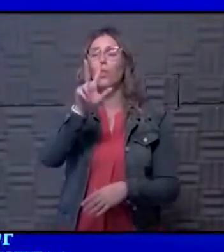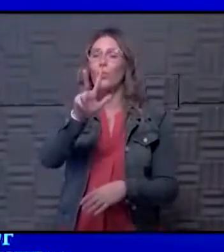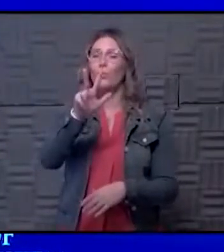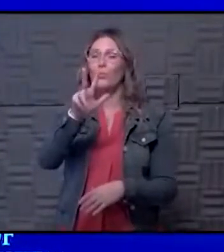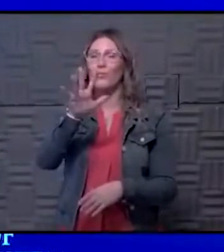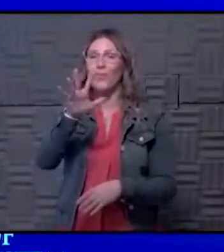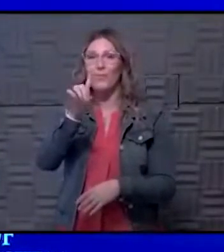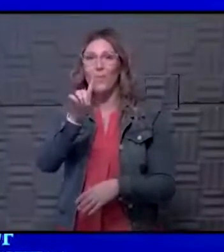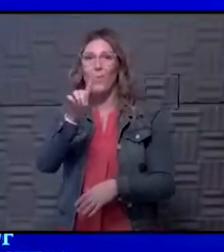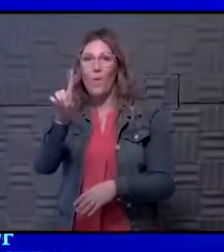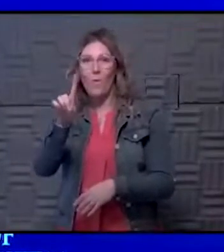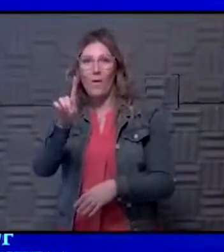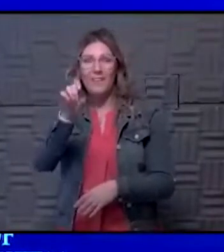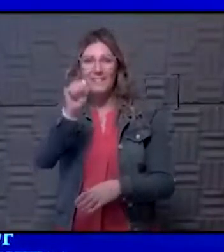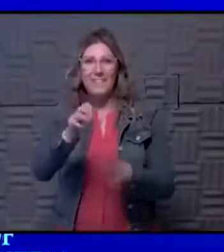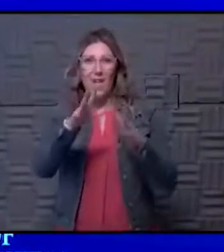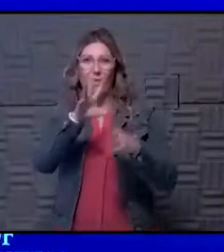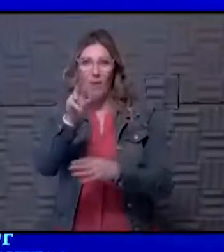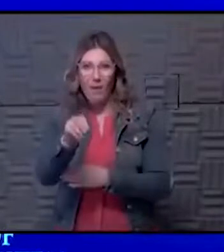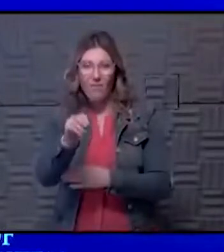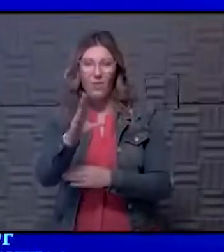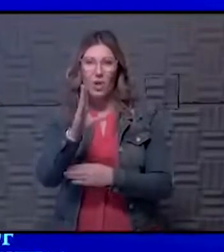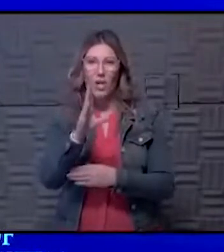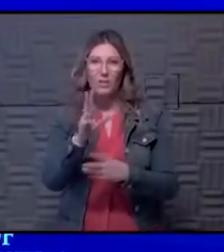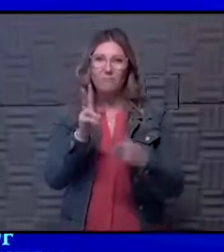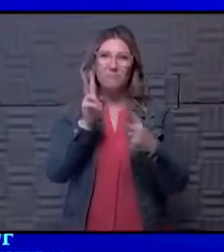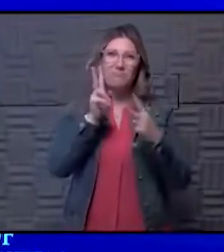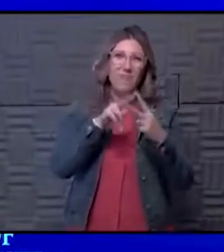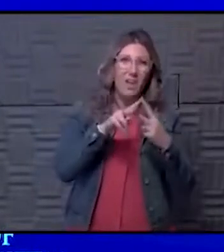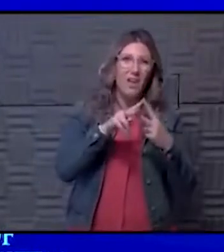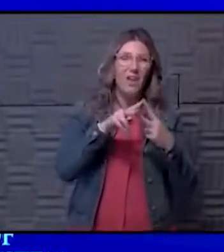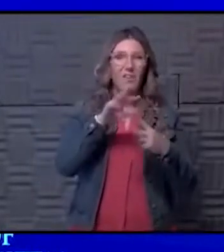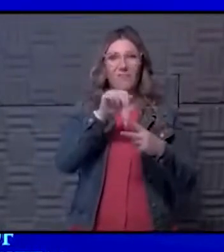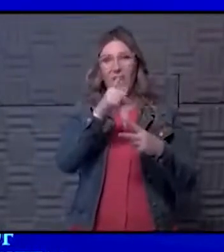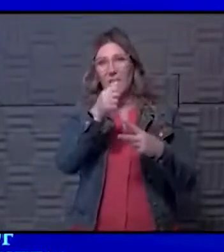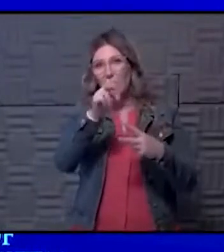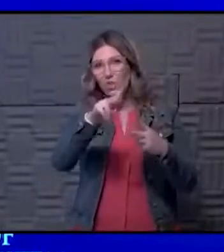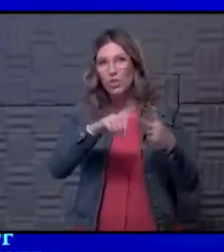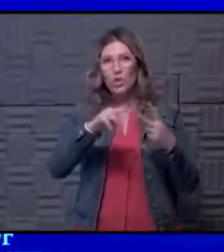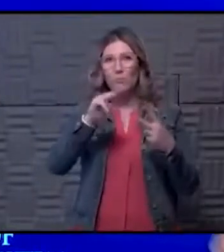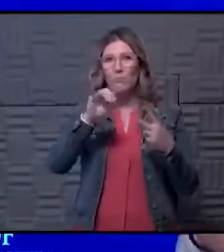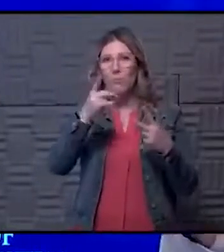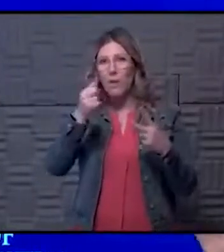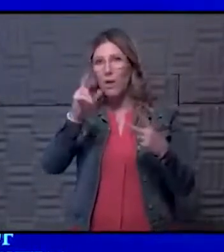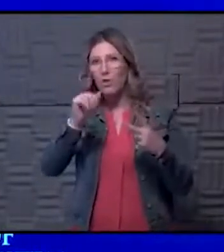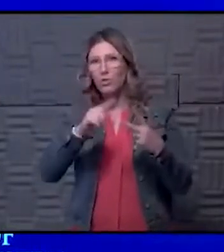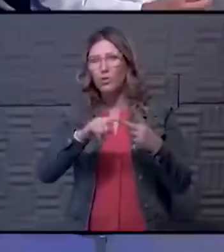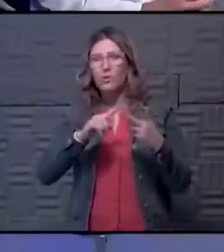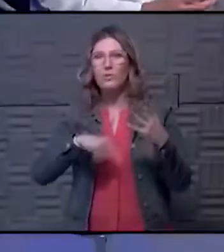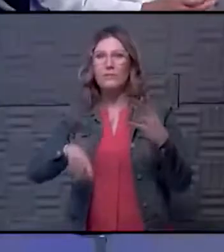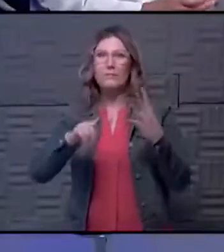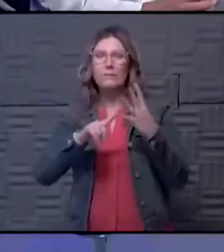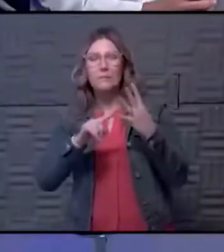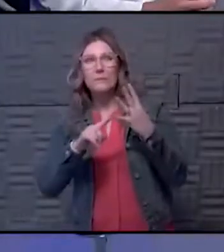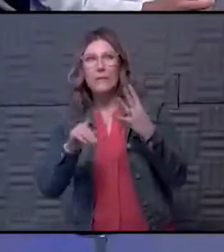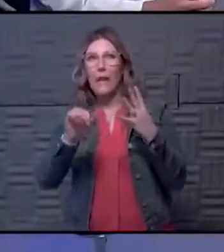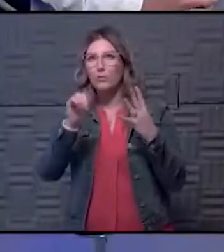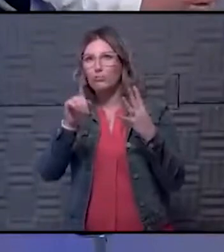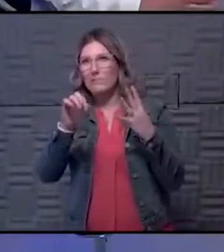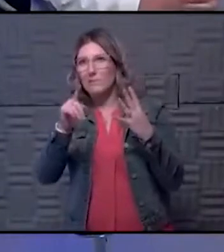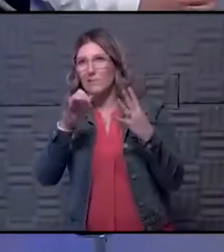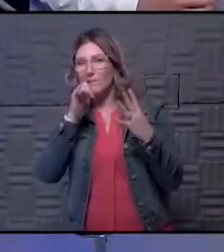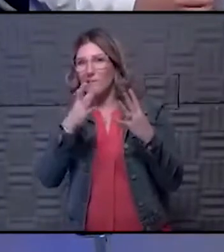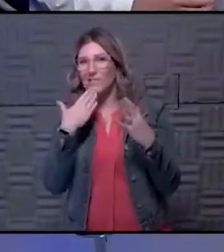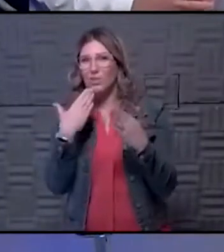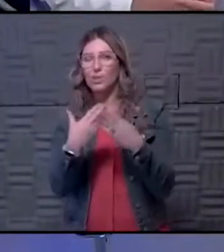impact with Moderna and Pfizer. Maybe not quite as good with AstraZeneca. I think J&J is going to land in between those. Yeah, no, I think you're exactly right. The